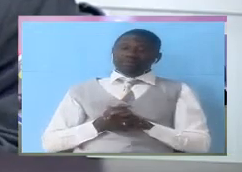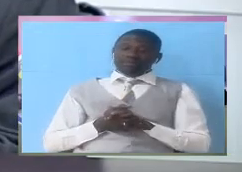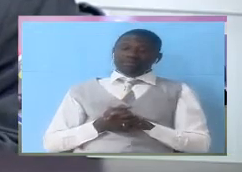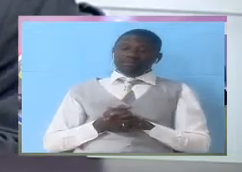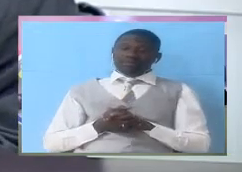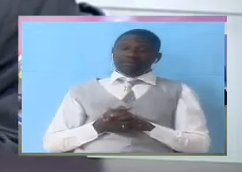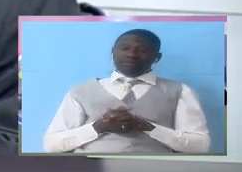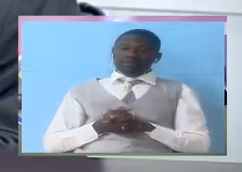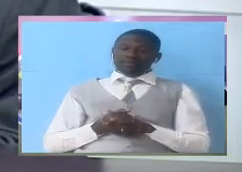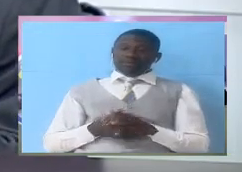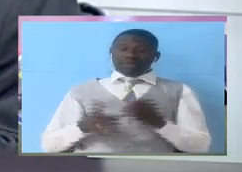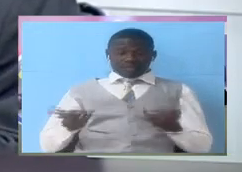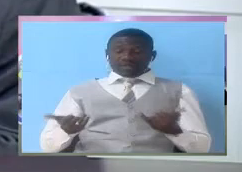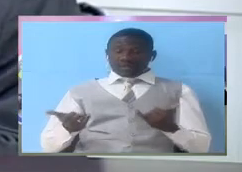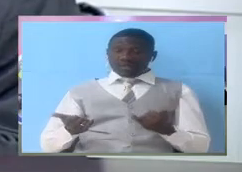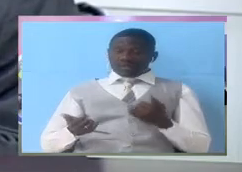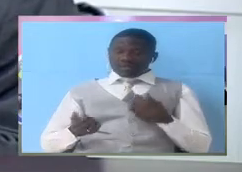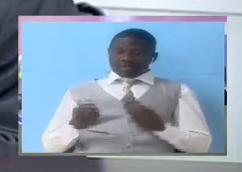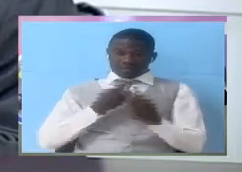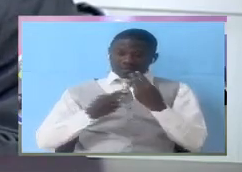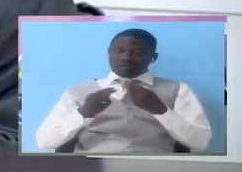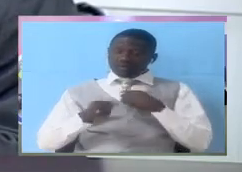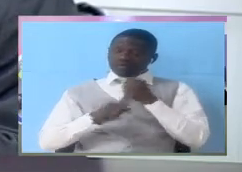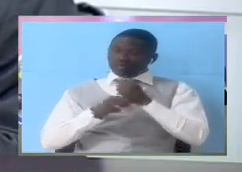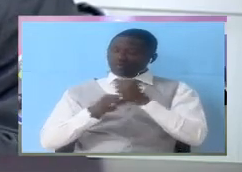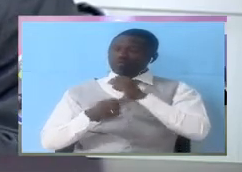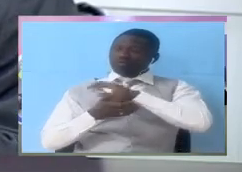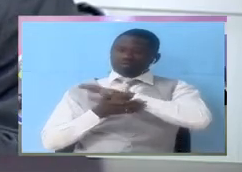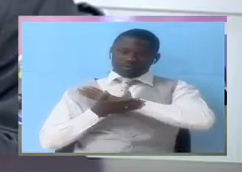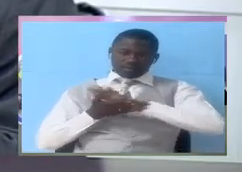Here again I will clarify something. Dana fi leralat dara?